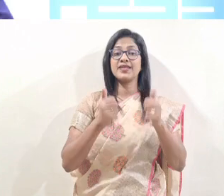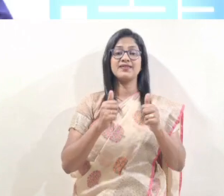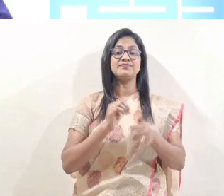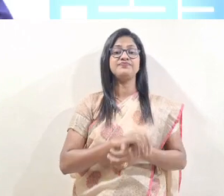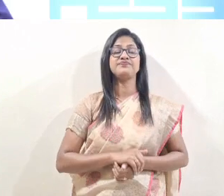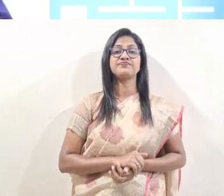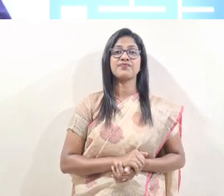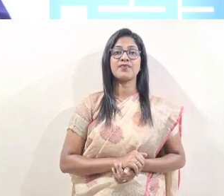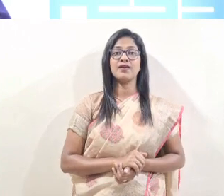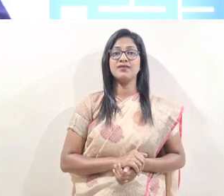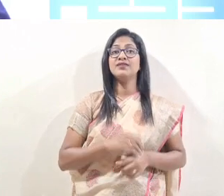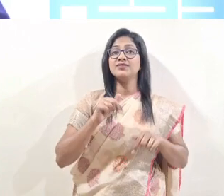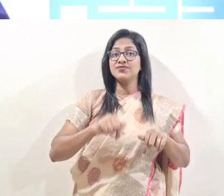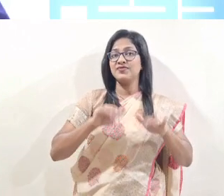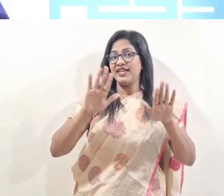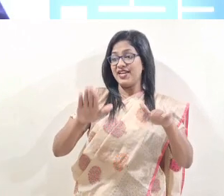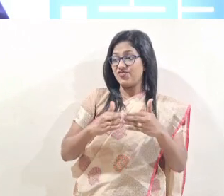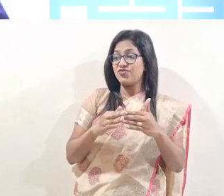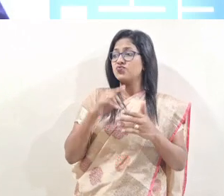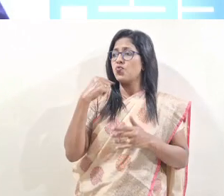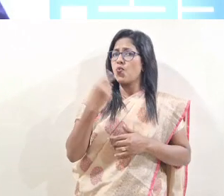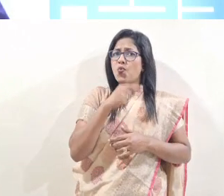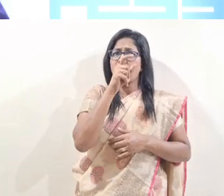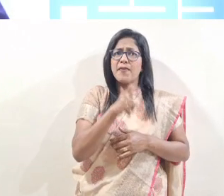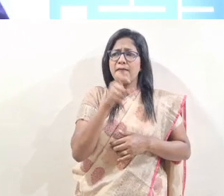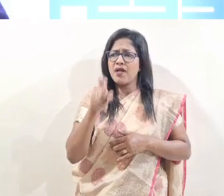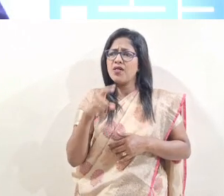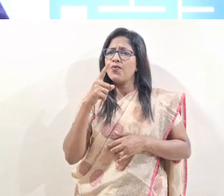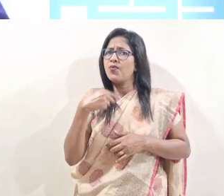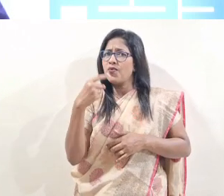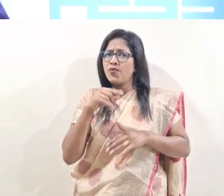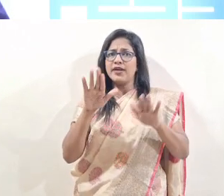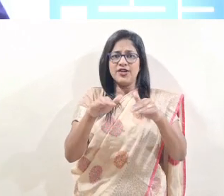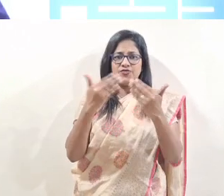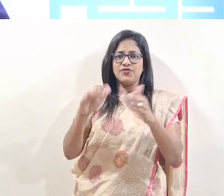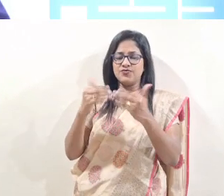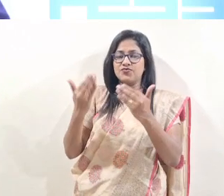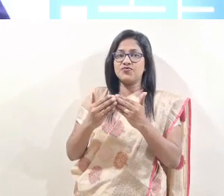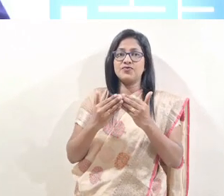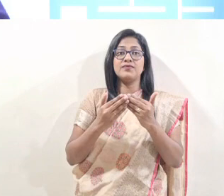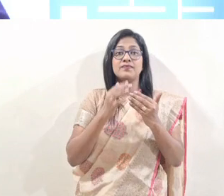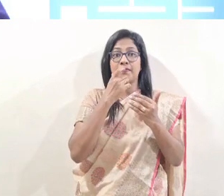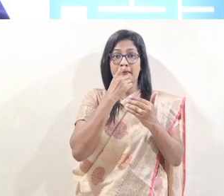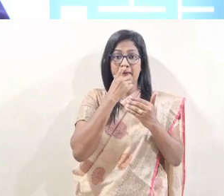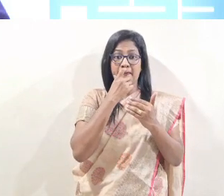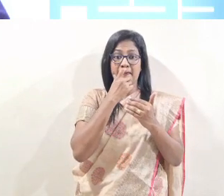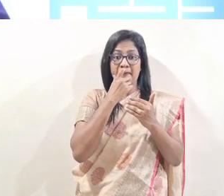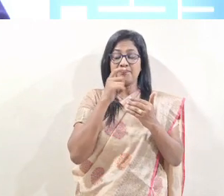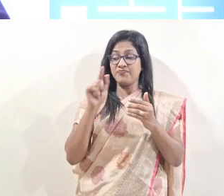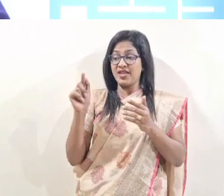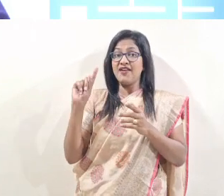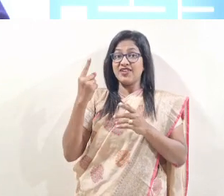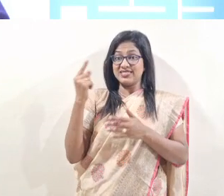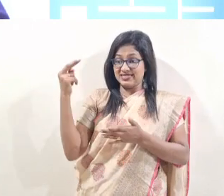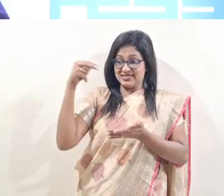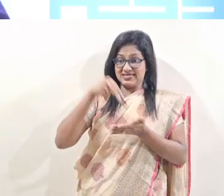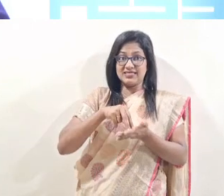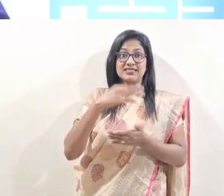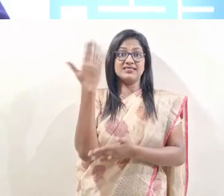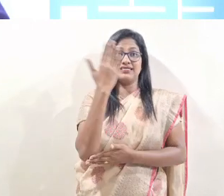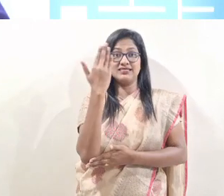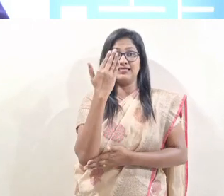Yeah. So I would be introducing each of the speakers as and when they come on to